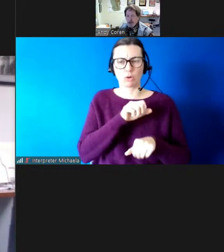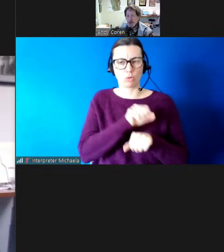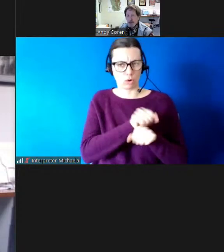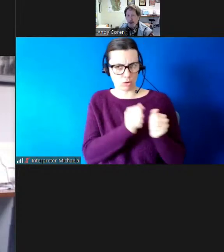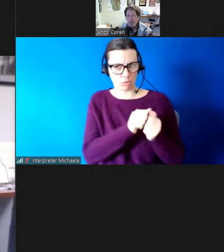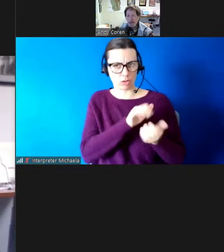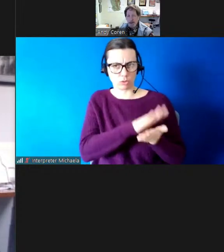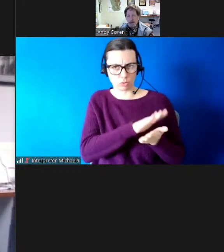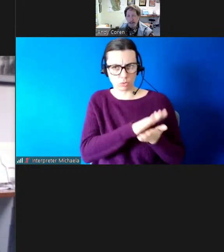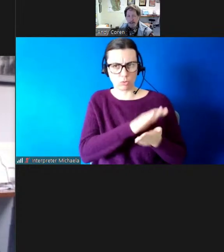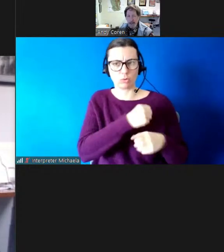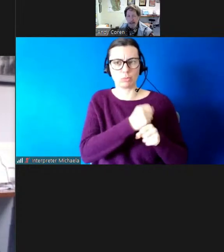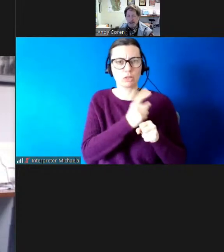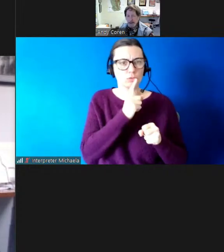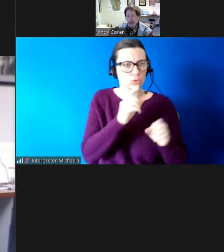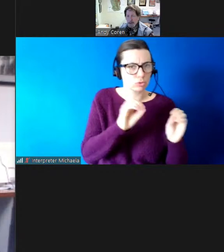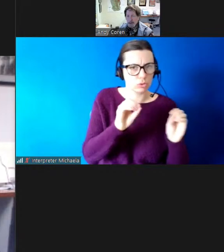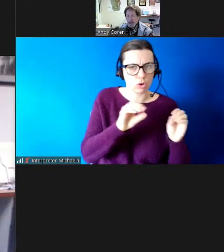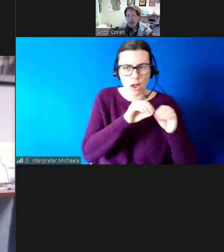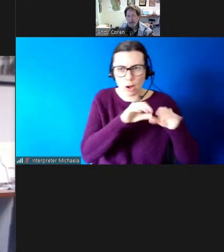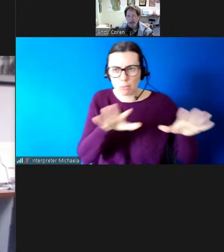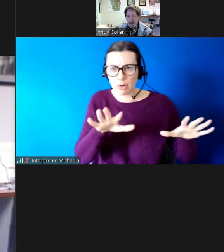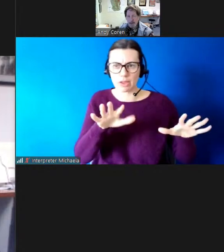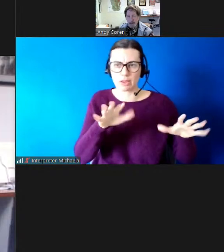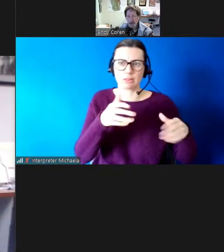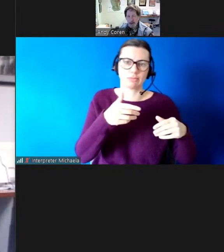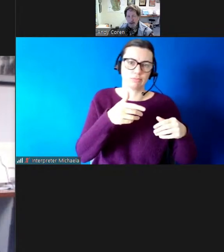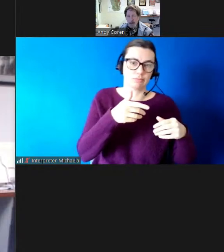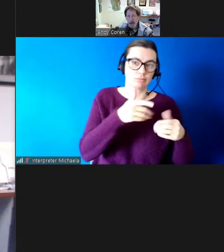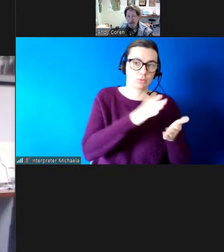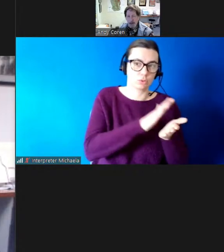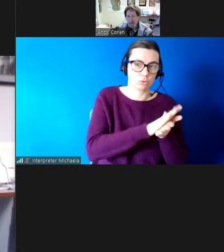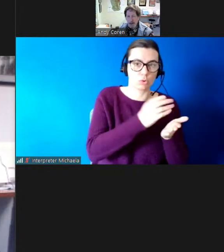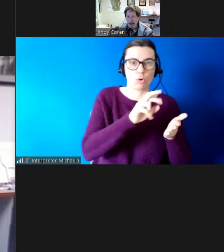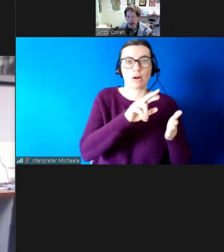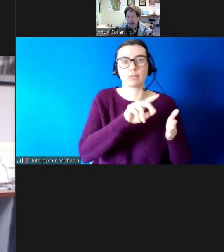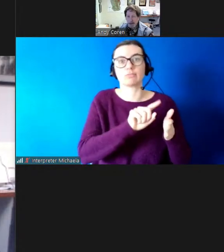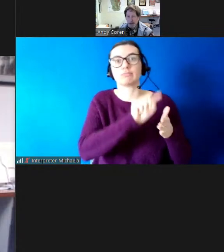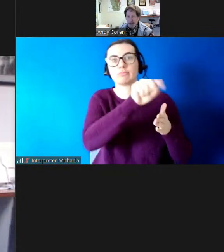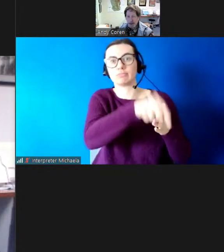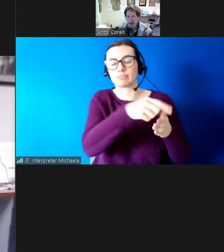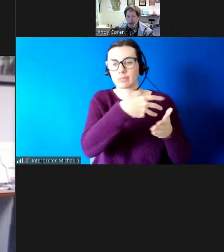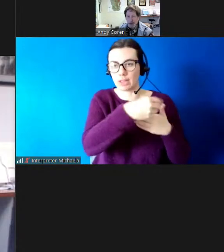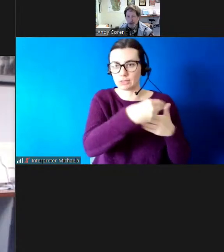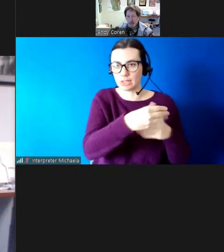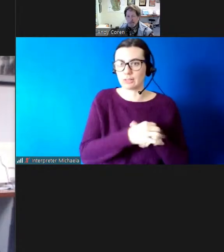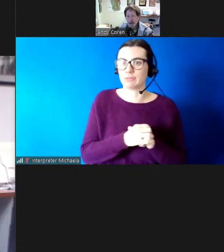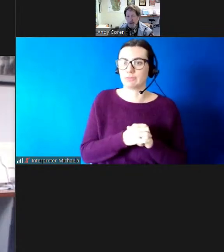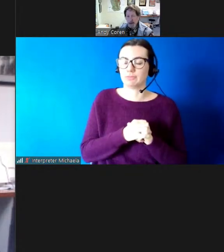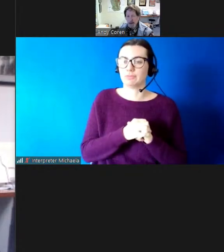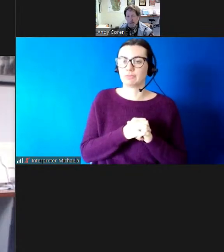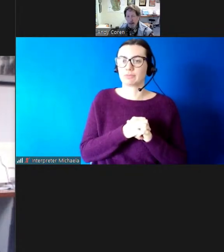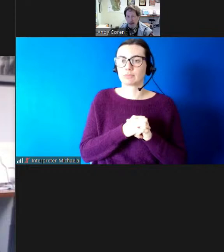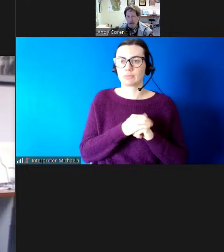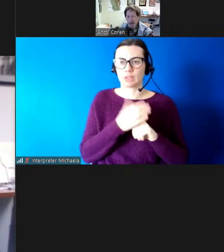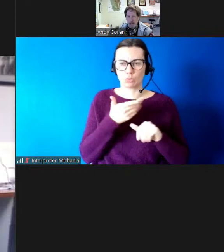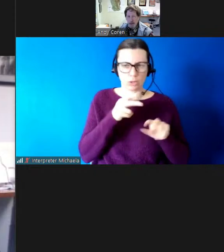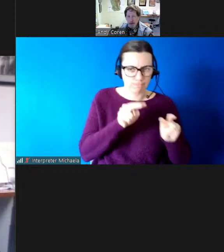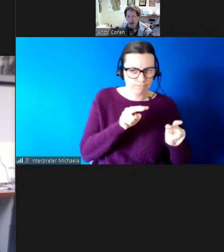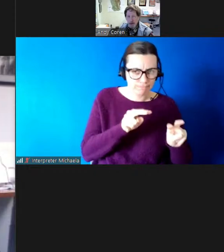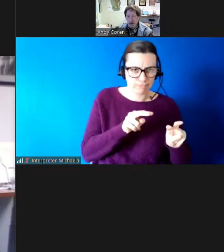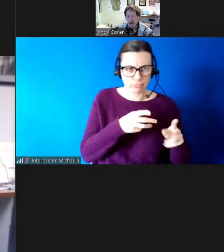outside of the school, but also in case there is something that we can learn that may be happening within the school.